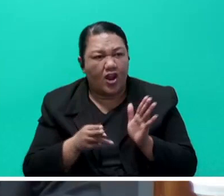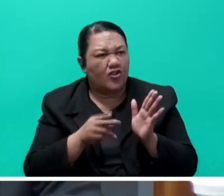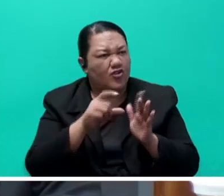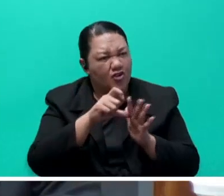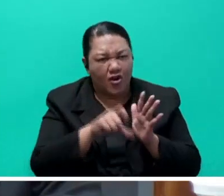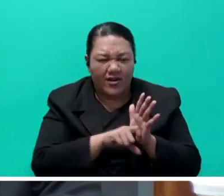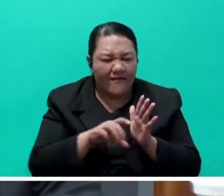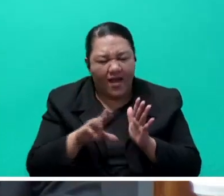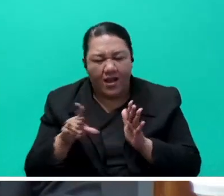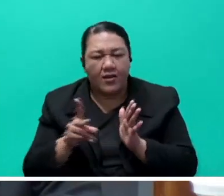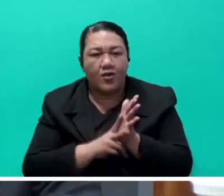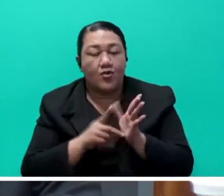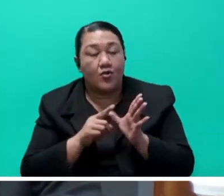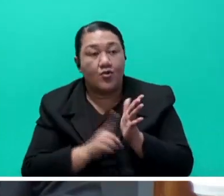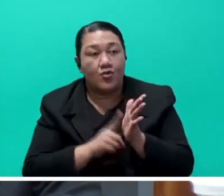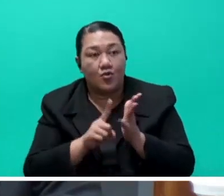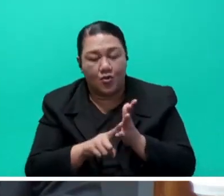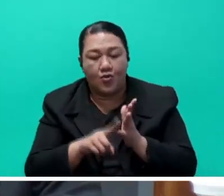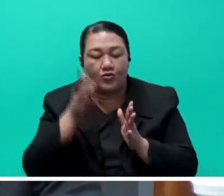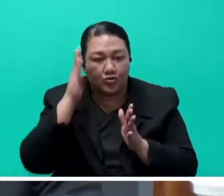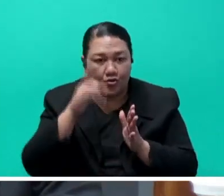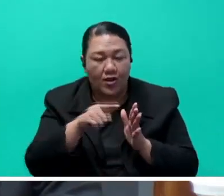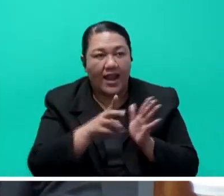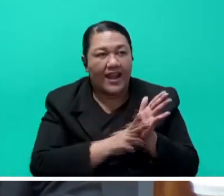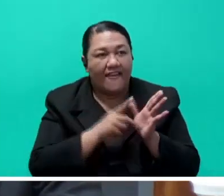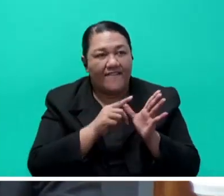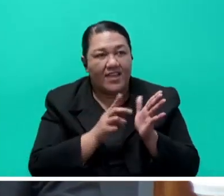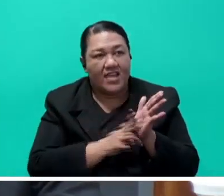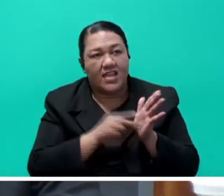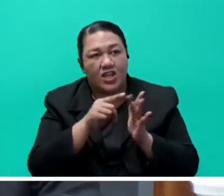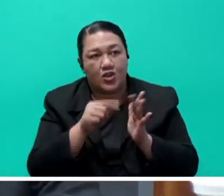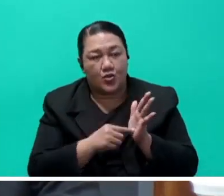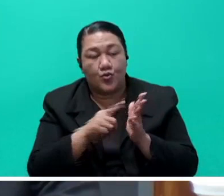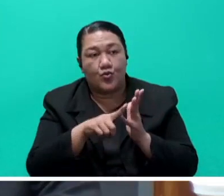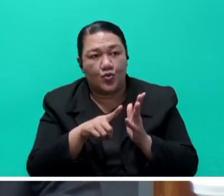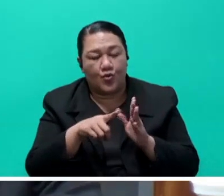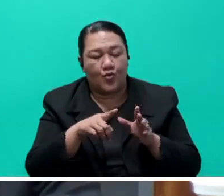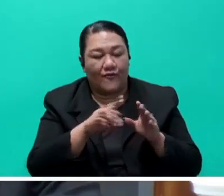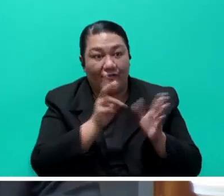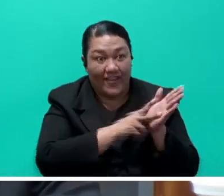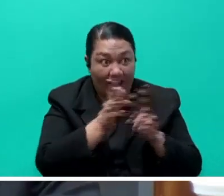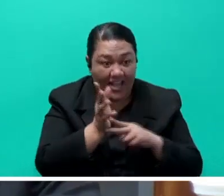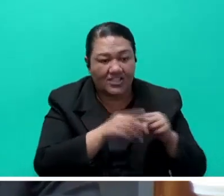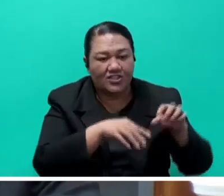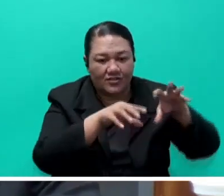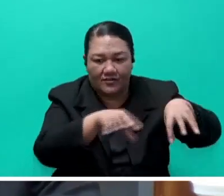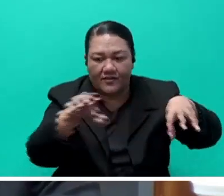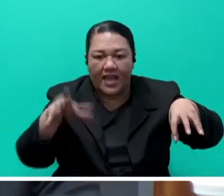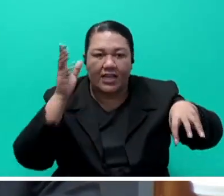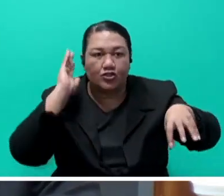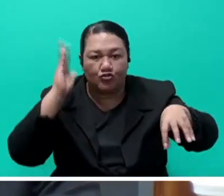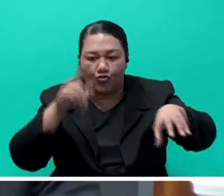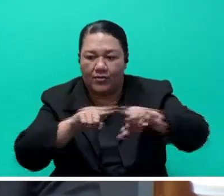School, Yavitu Government Youth School, Yavitu Village, Soso Village, and Nadeva District School. The